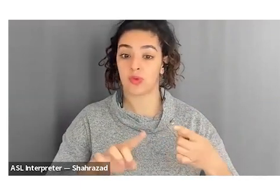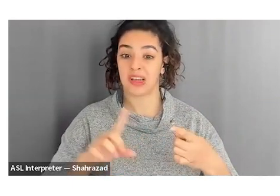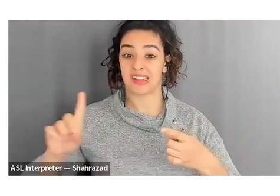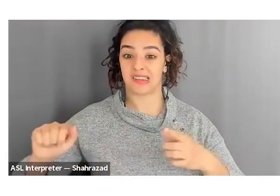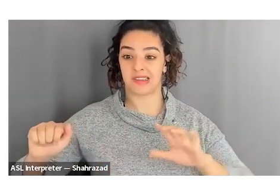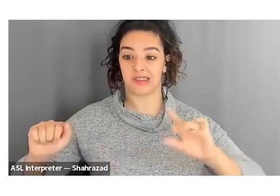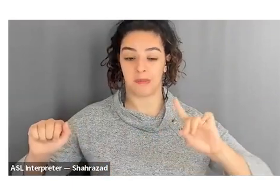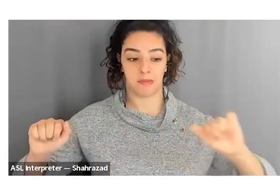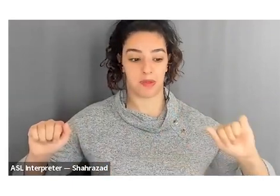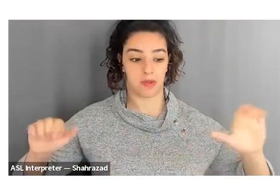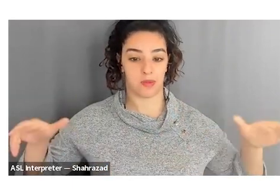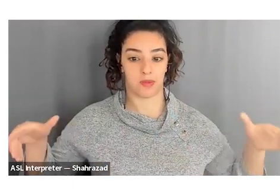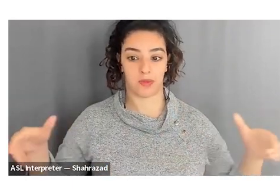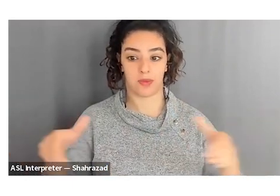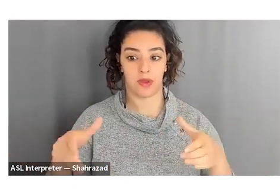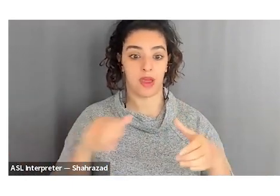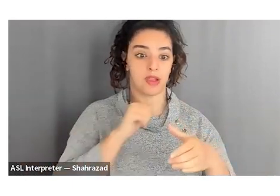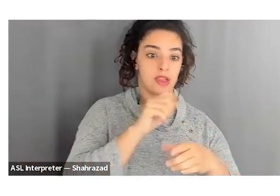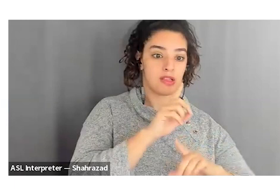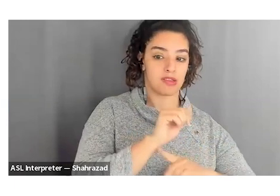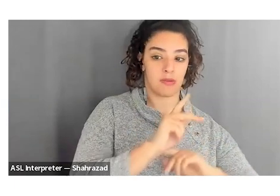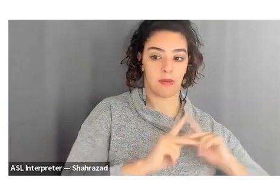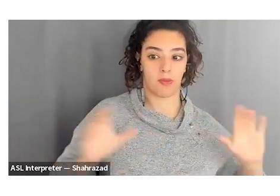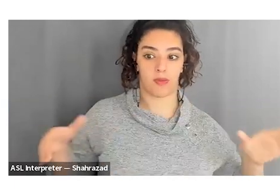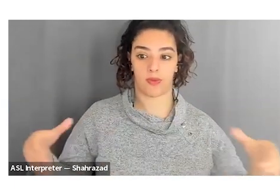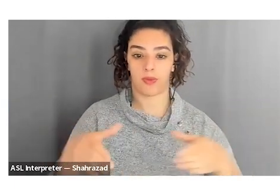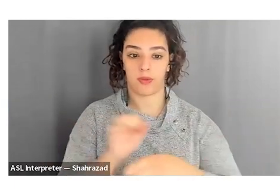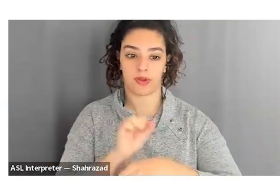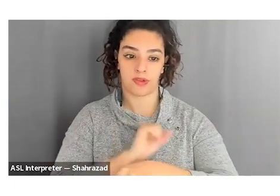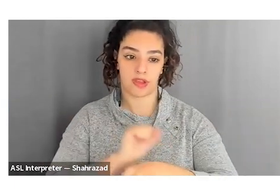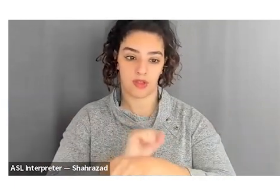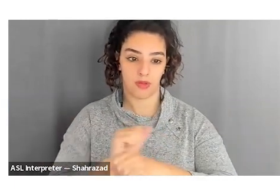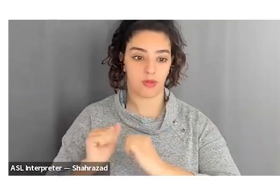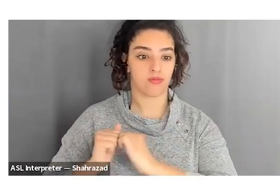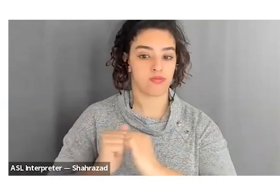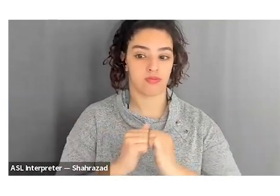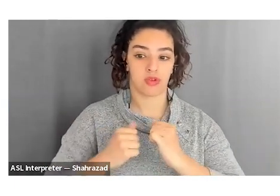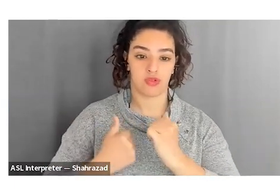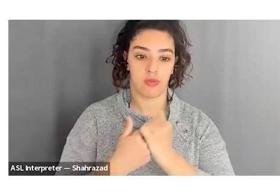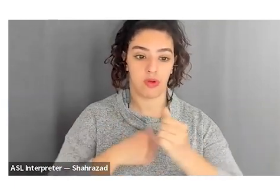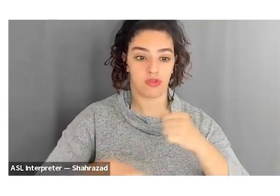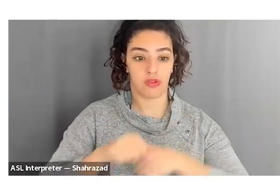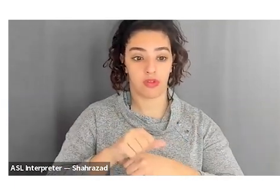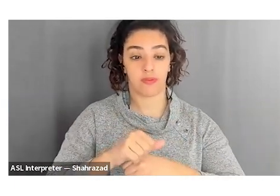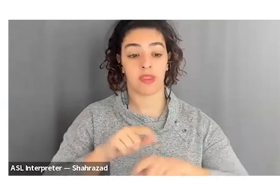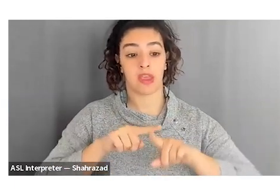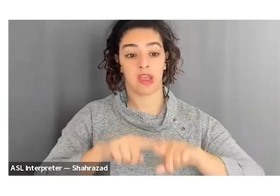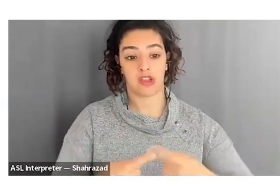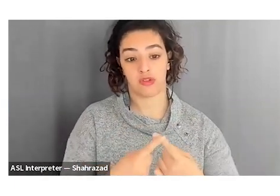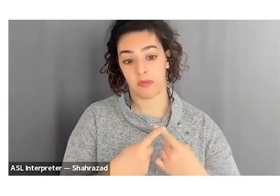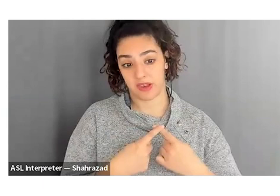disability solidarity. And this eighth point is interdependence. And this